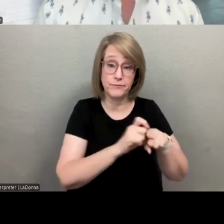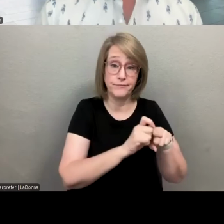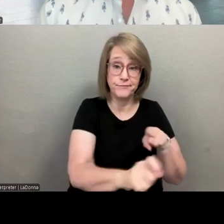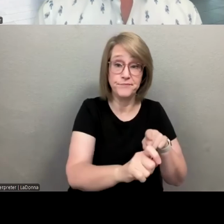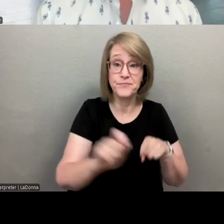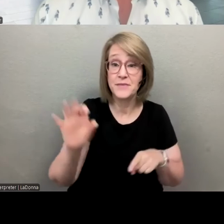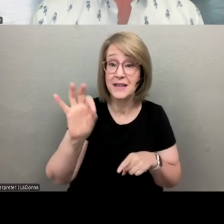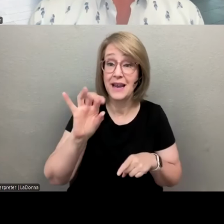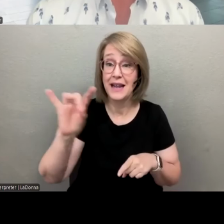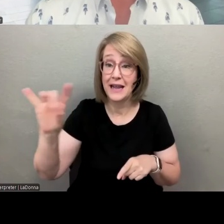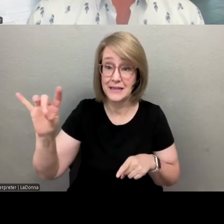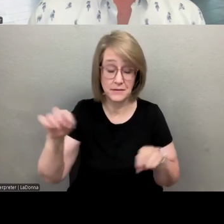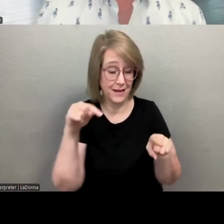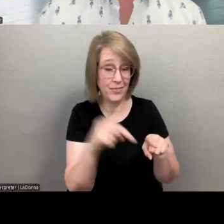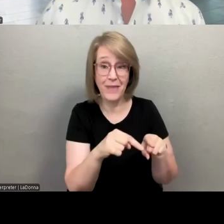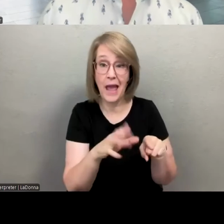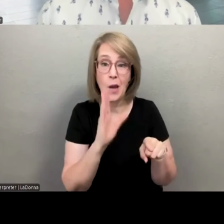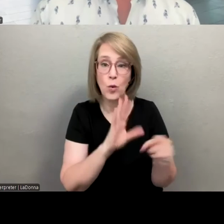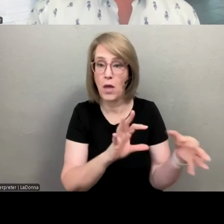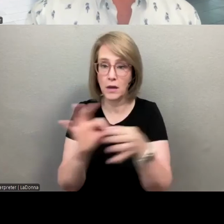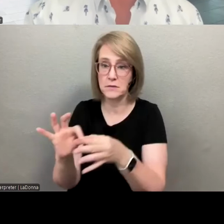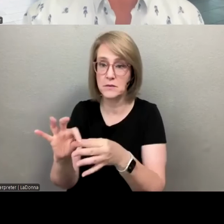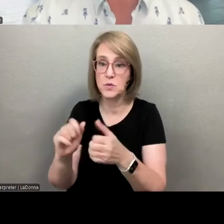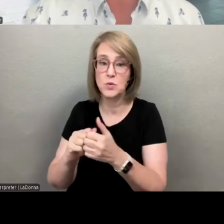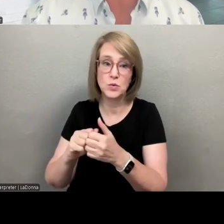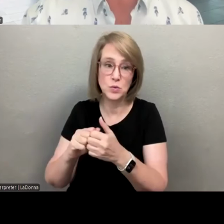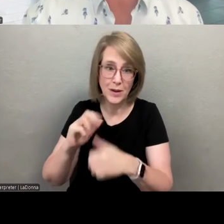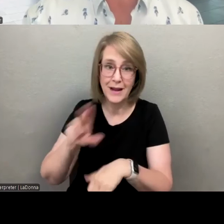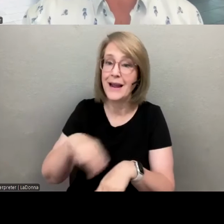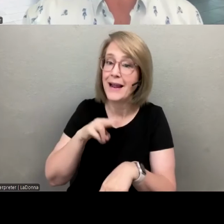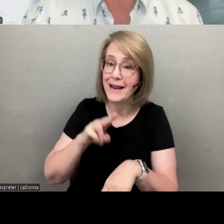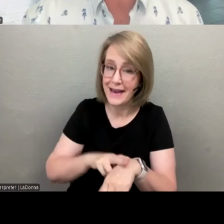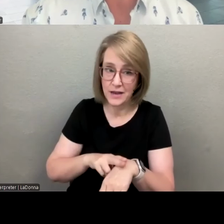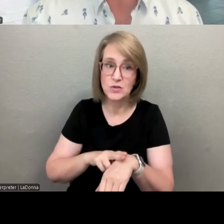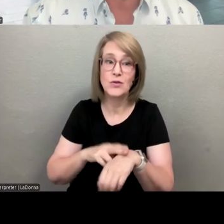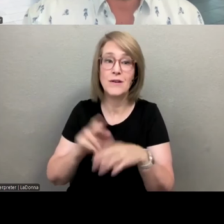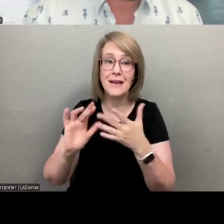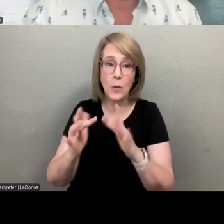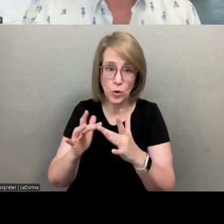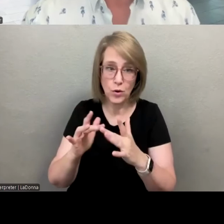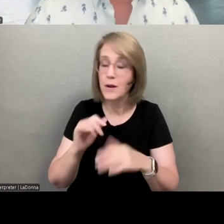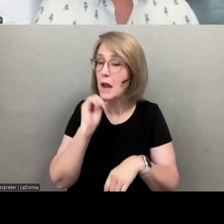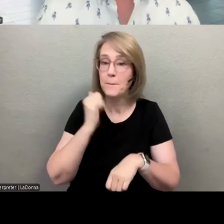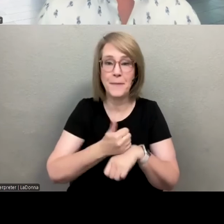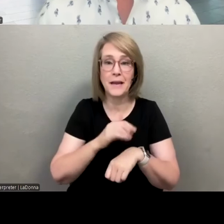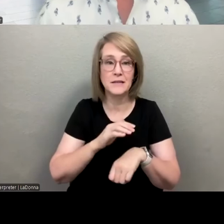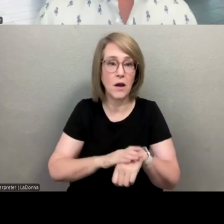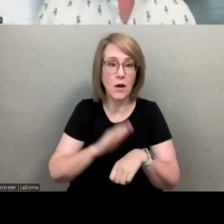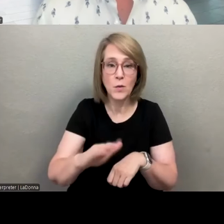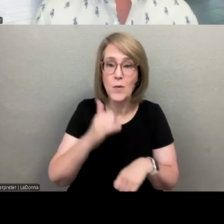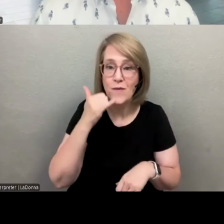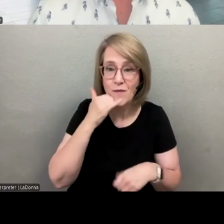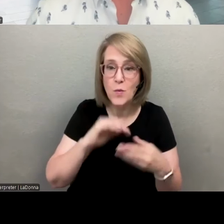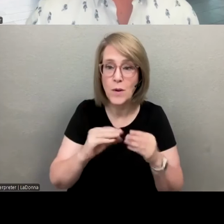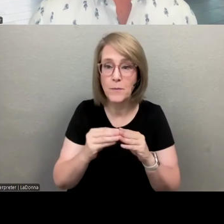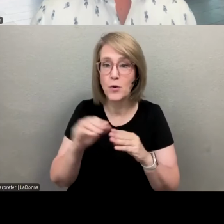nearest crisis center in the national network instead of being routed to the nearest center to your cell phone's area code and phone number. Now, this means you're going to be more likely to